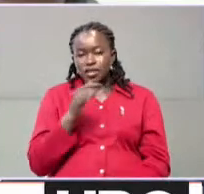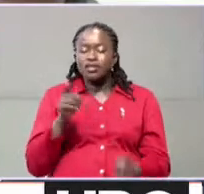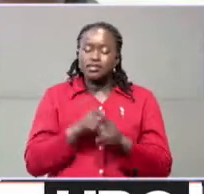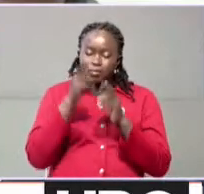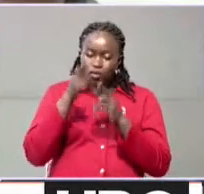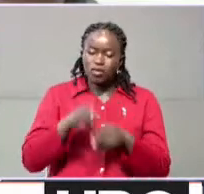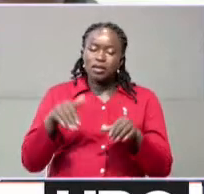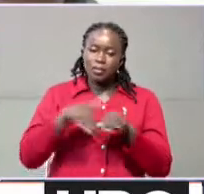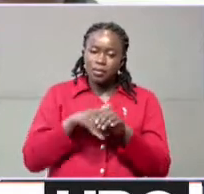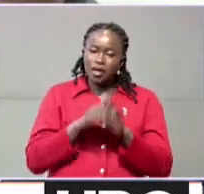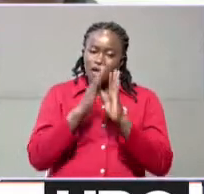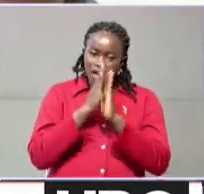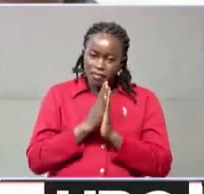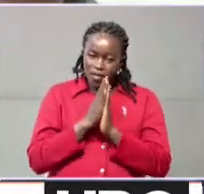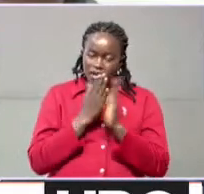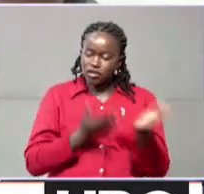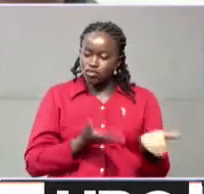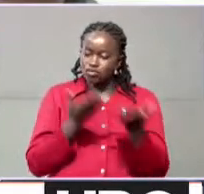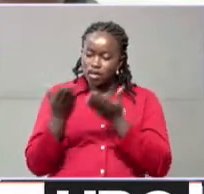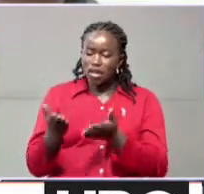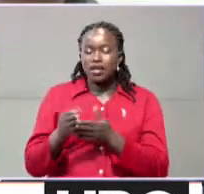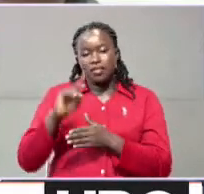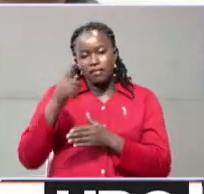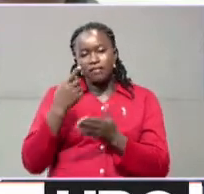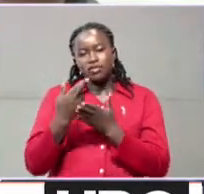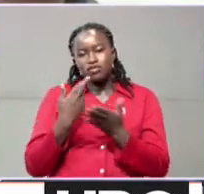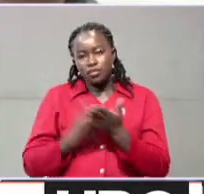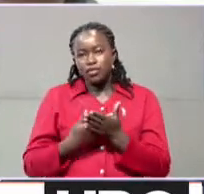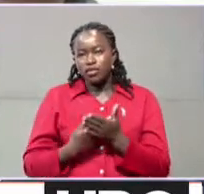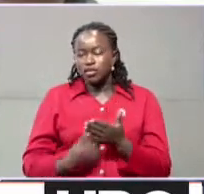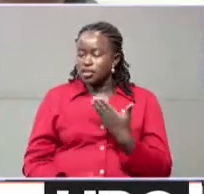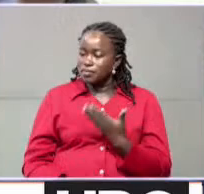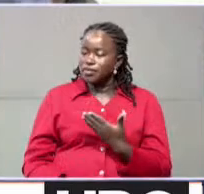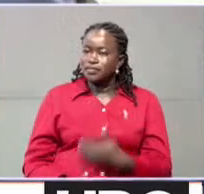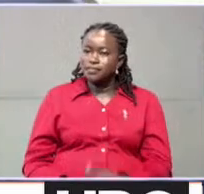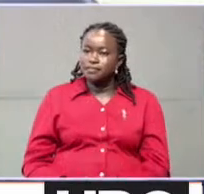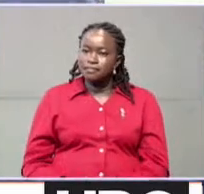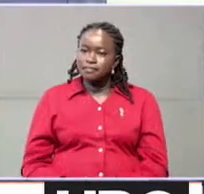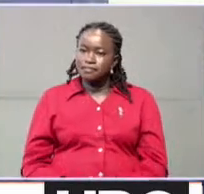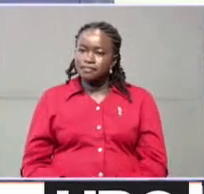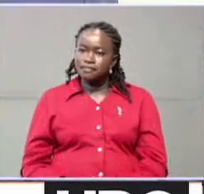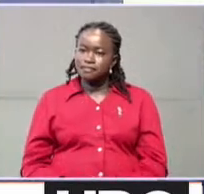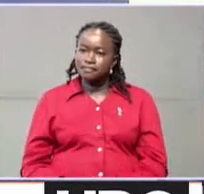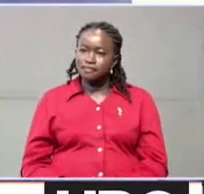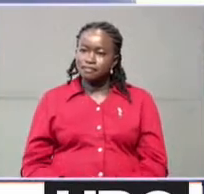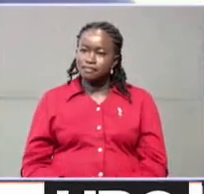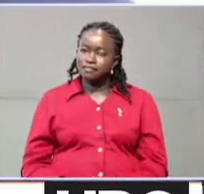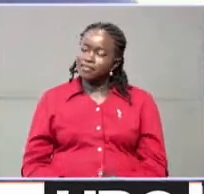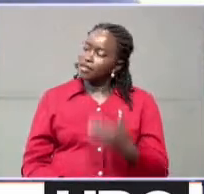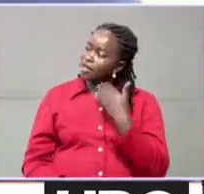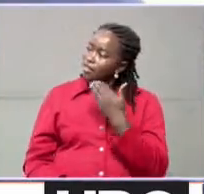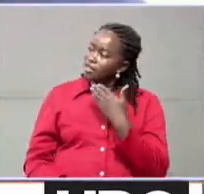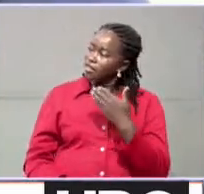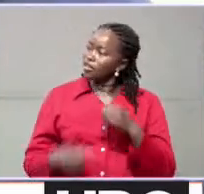members i beg to lay the first airport thank you thank you chairman